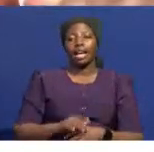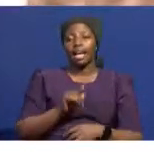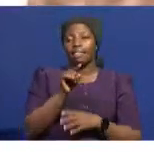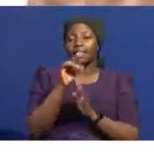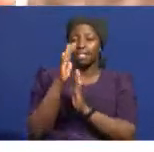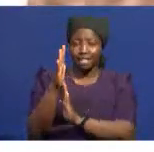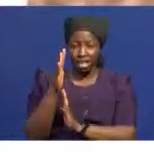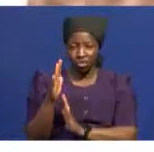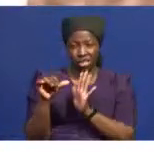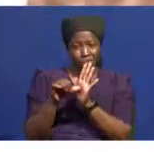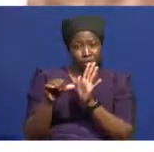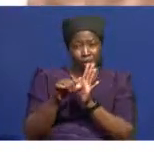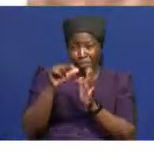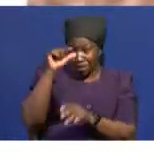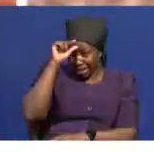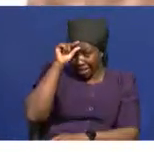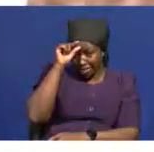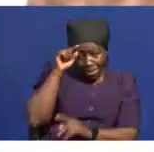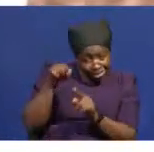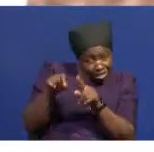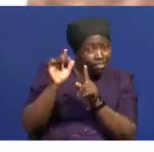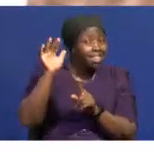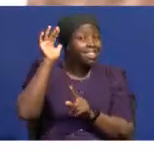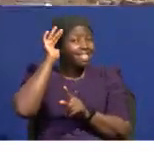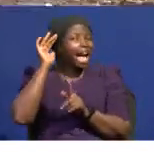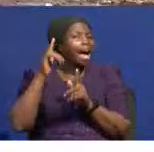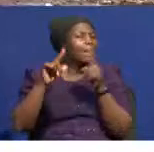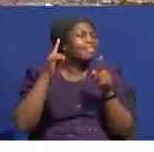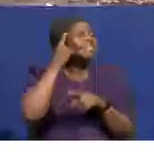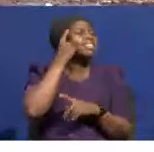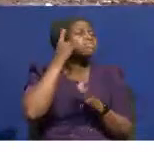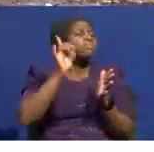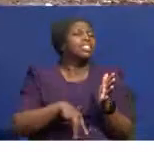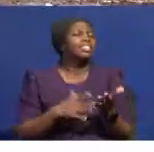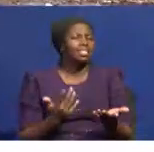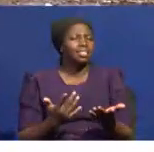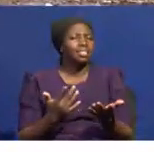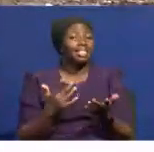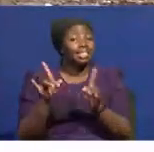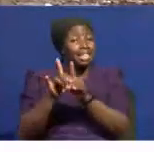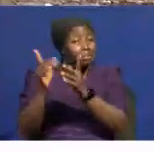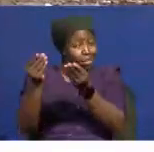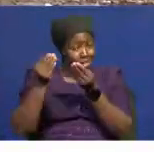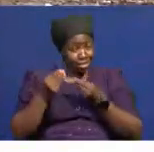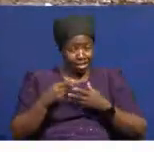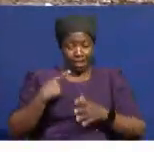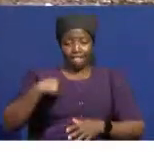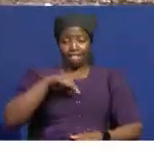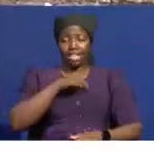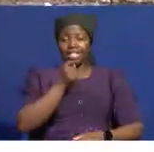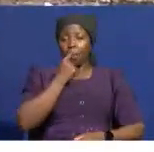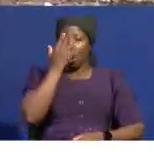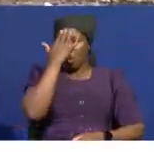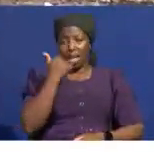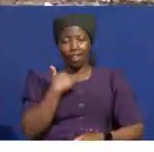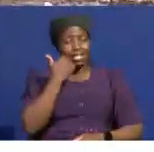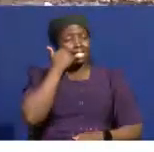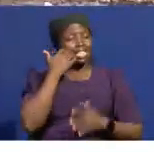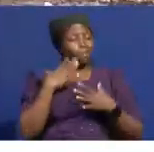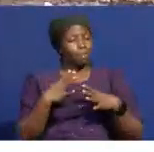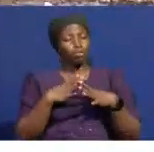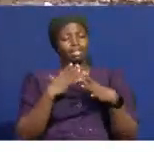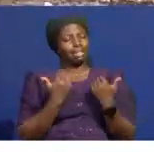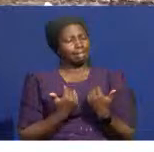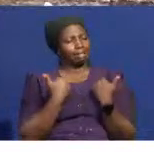Insecurity, serikali kweli wanasikiaje. Na tulete madawa. Kuna watu wagonjwa, wanalala kwa